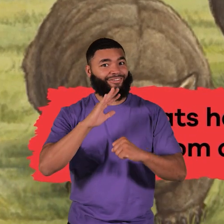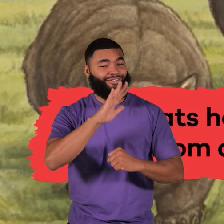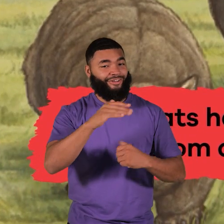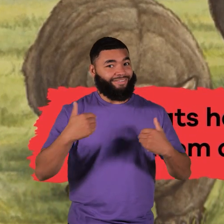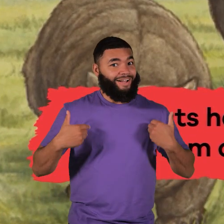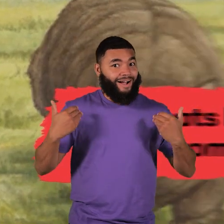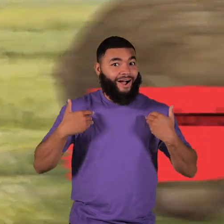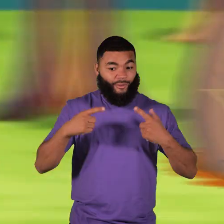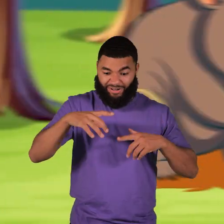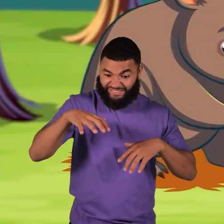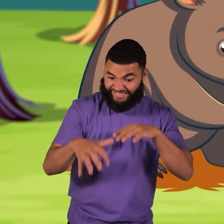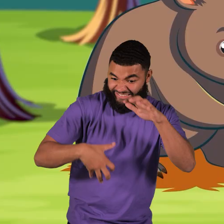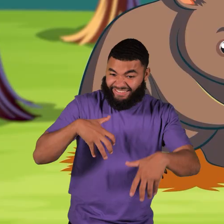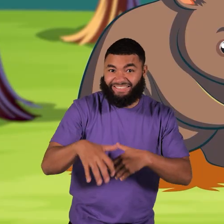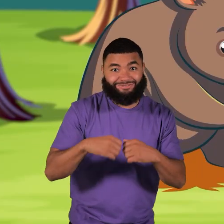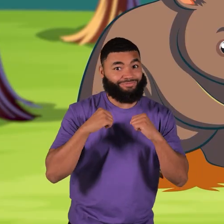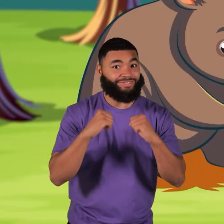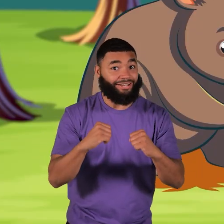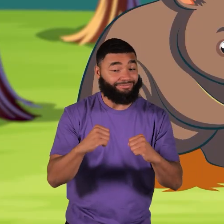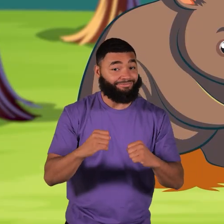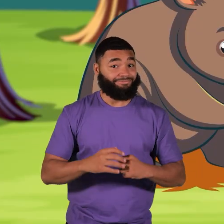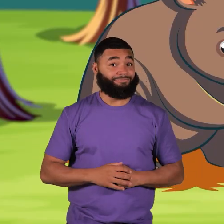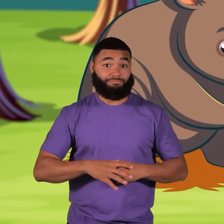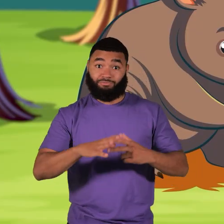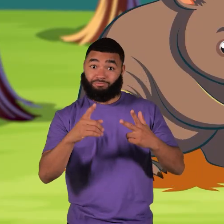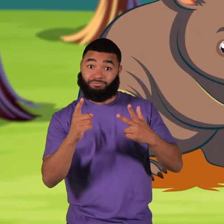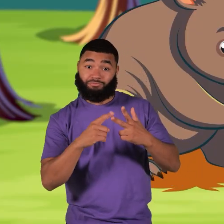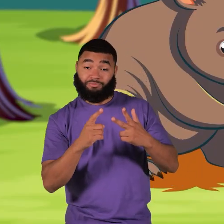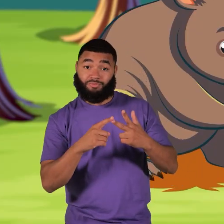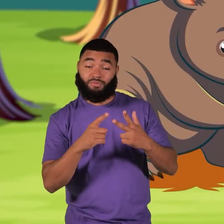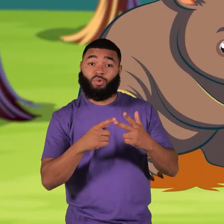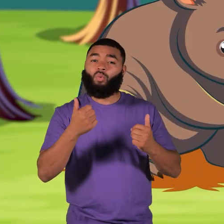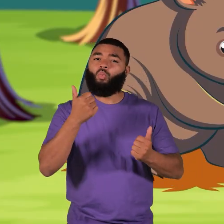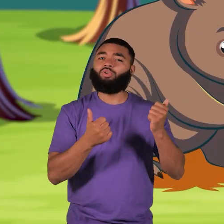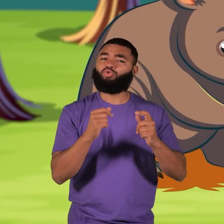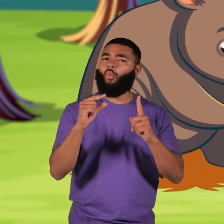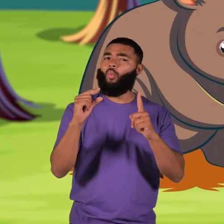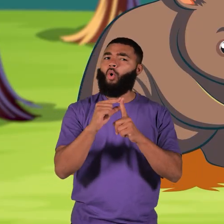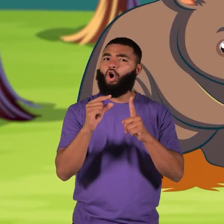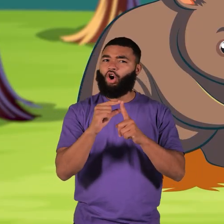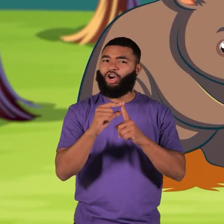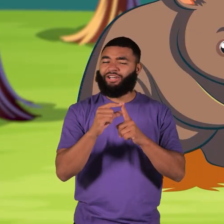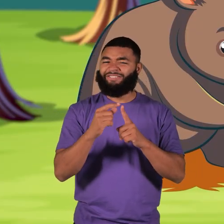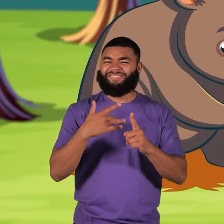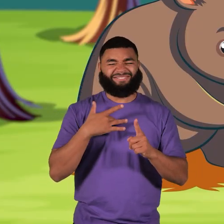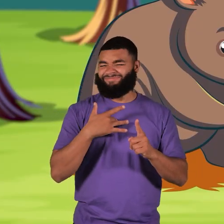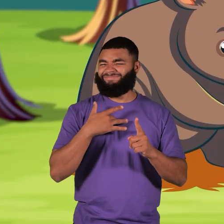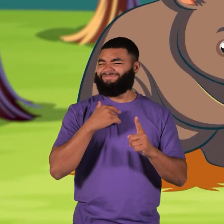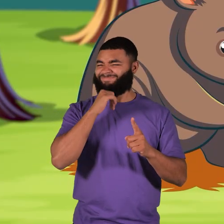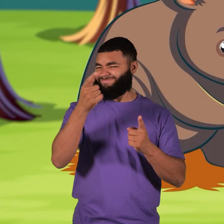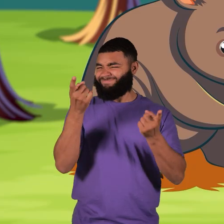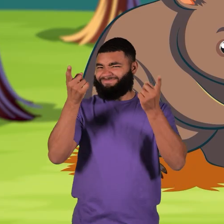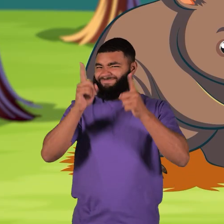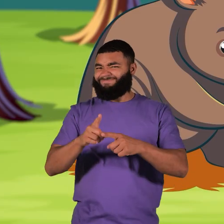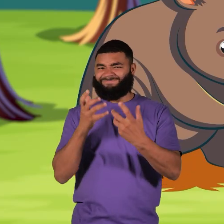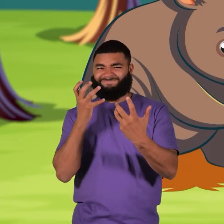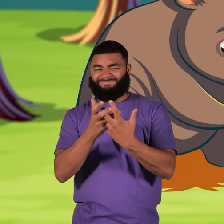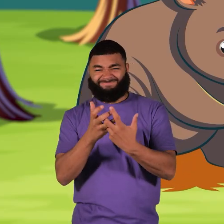dig. 3. Choose the word the author would say least describes the wombat.